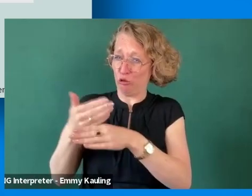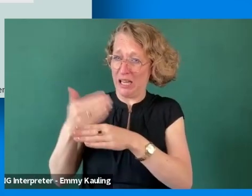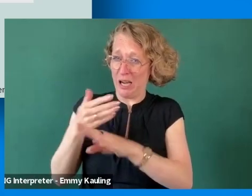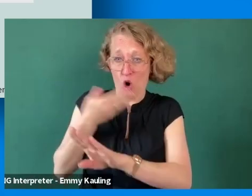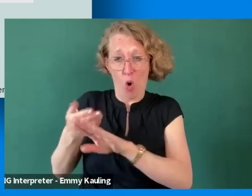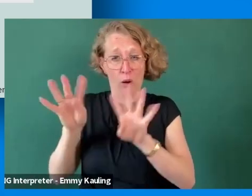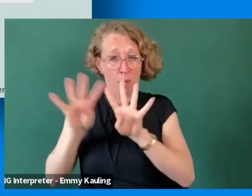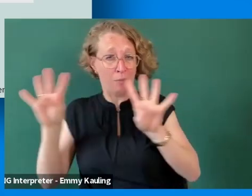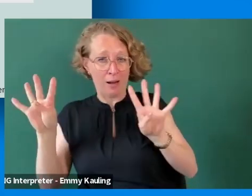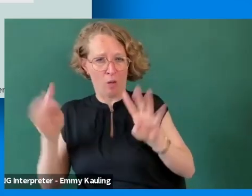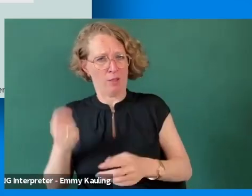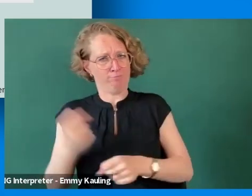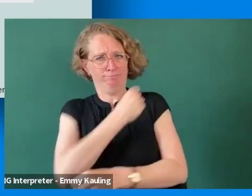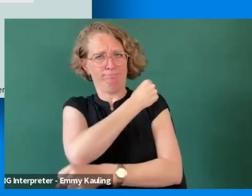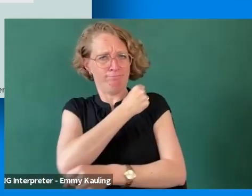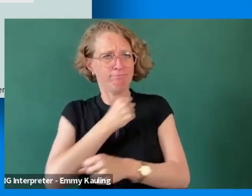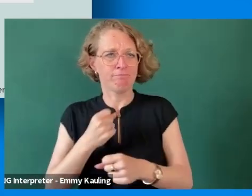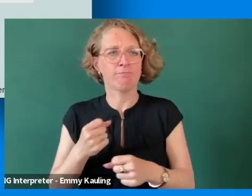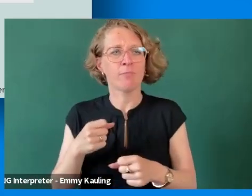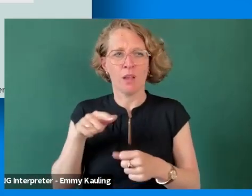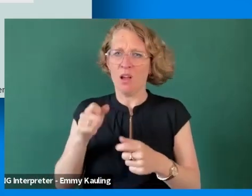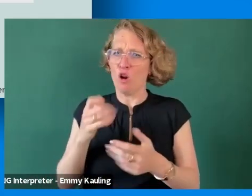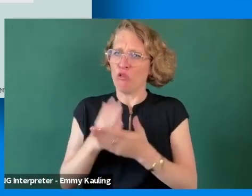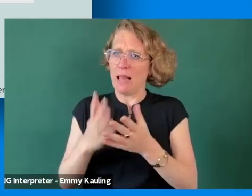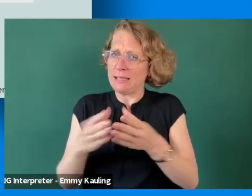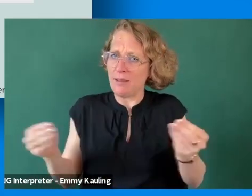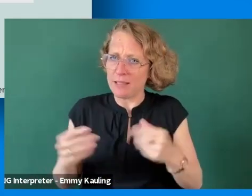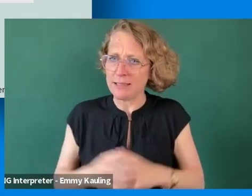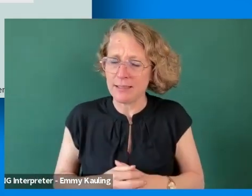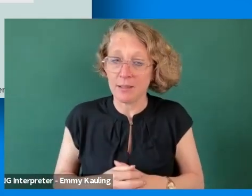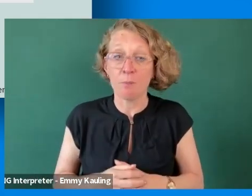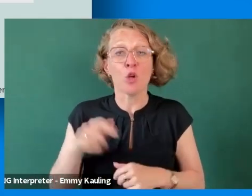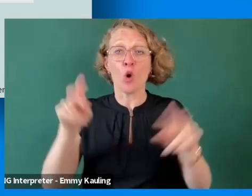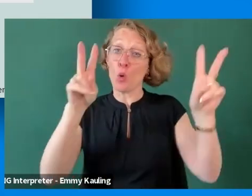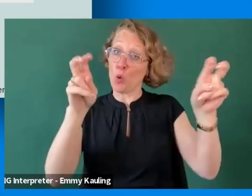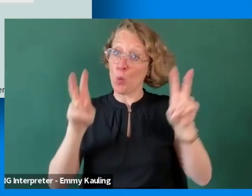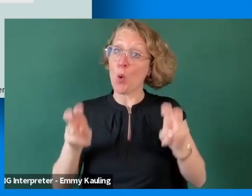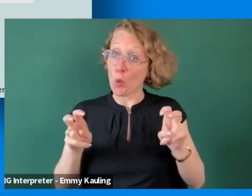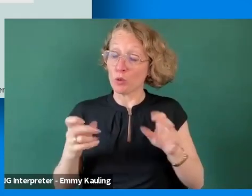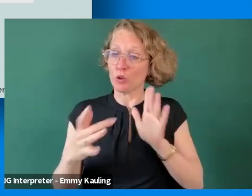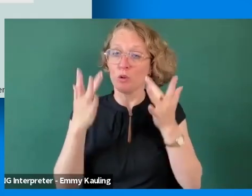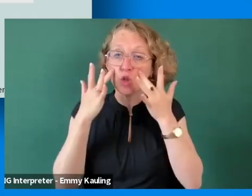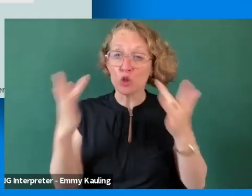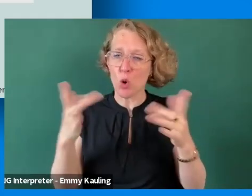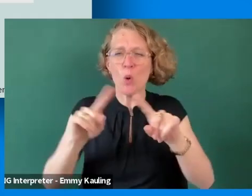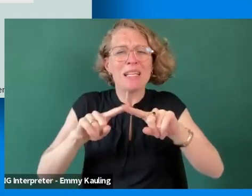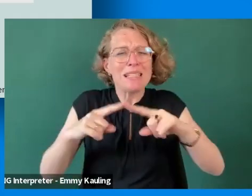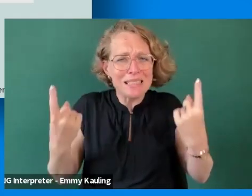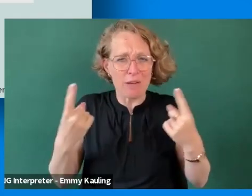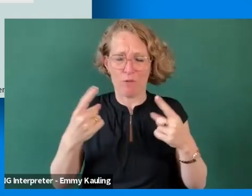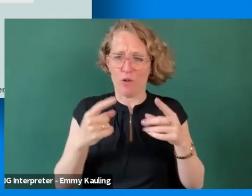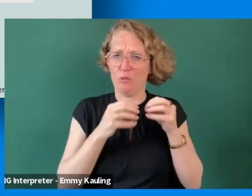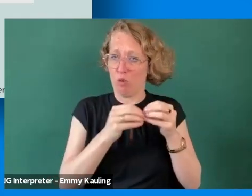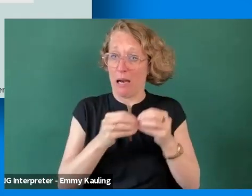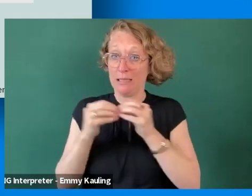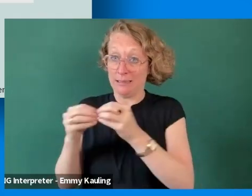deficit. So these quotes touch on very different issues within this practice. The first one is that